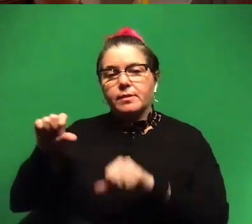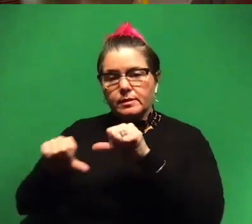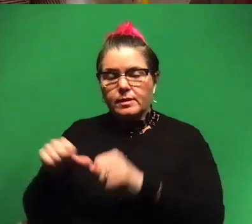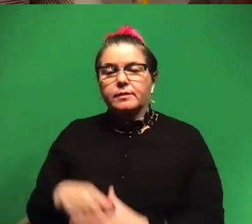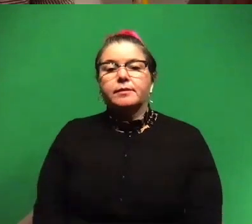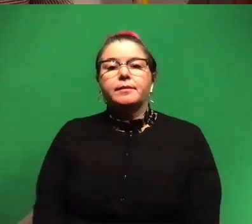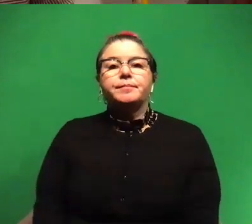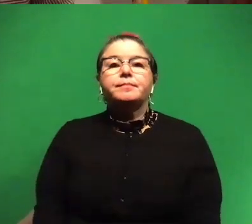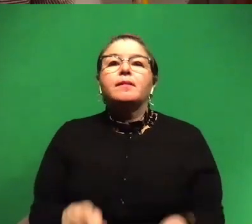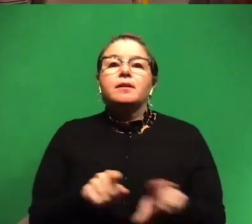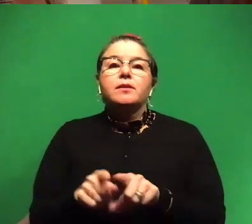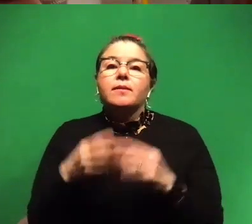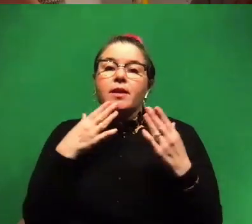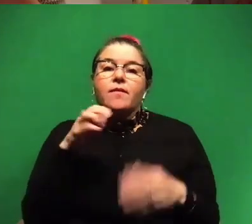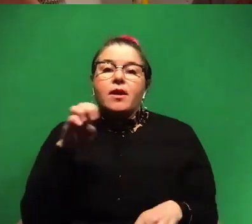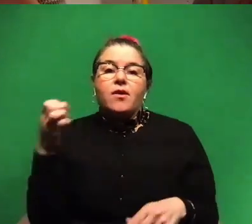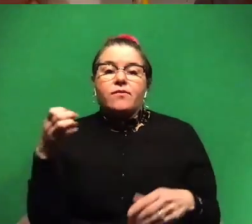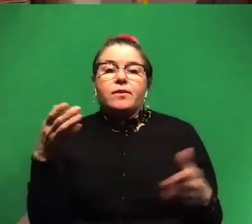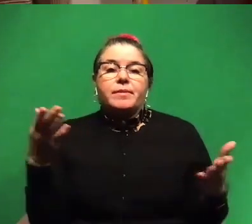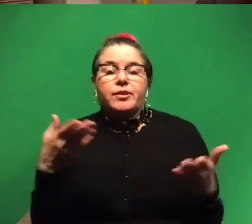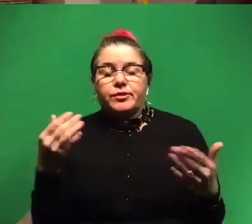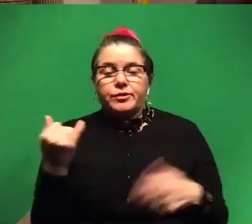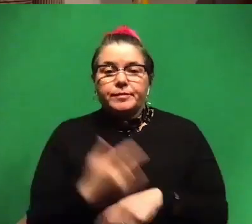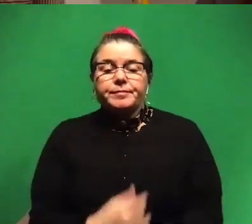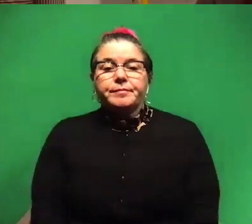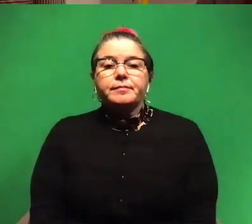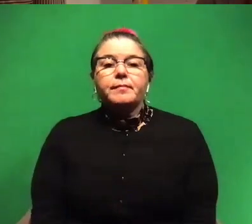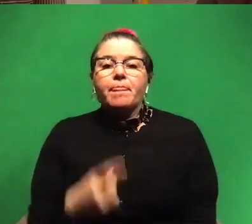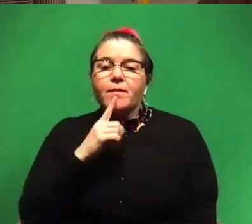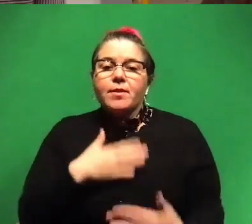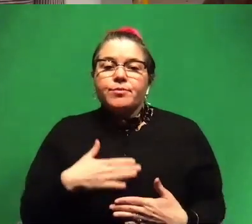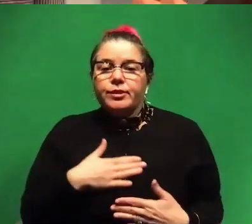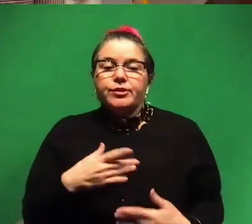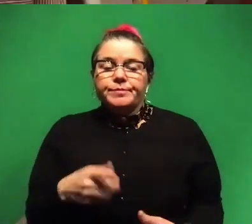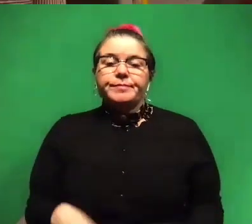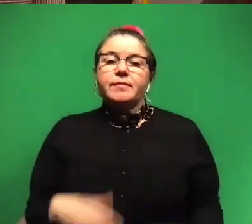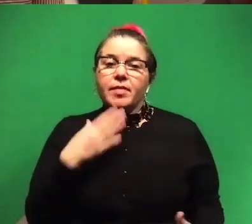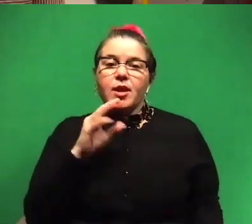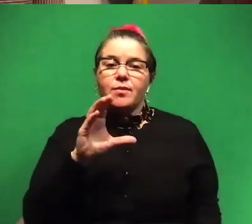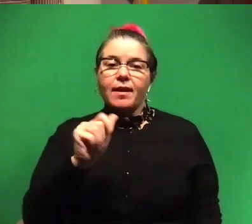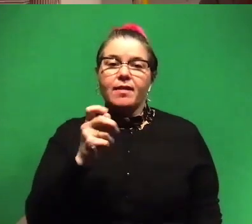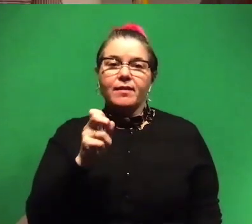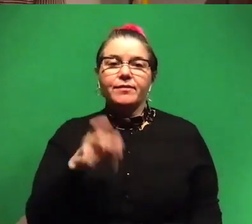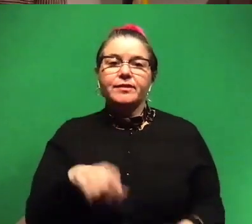paypal.me/SkypeAScientist. As always, thank you, Erin, for being with us today. We really appreciate you. And thank you, Caitlynn, for taking the time with us.